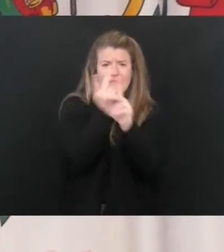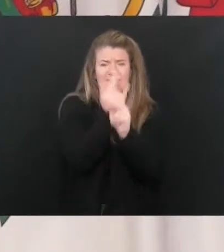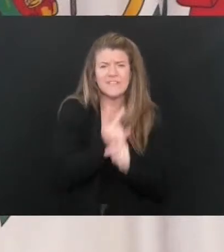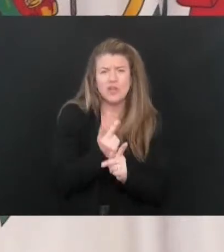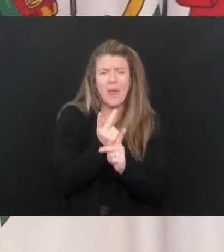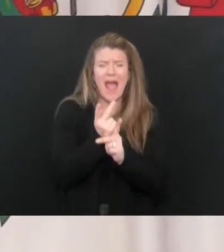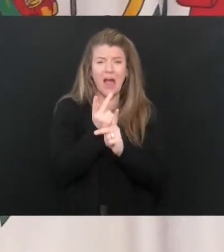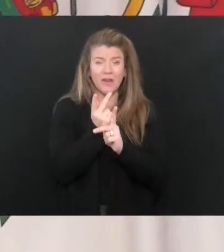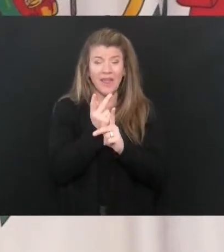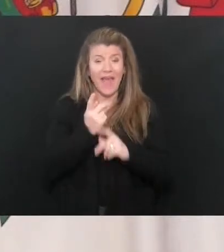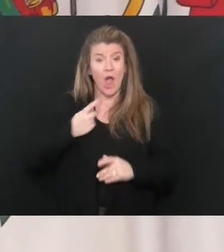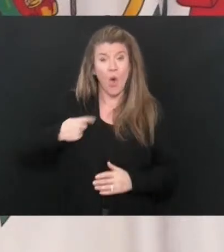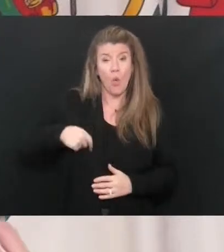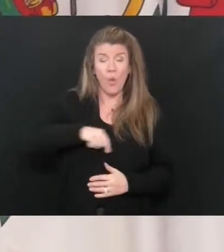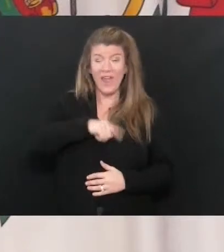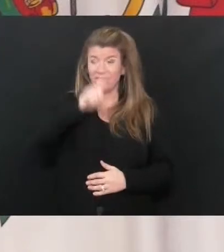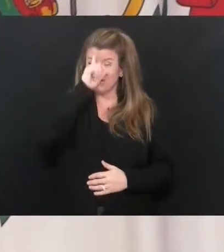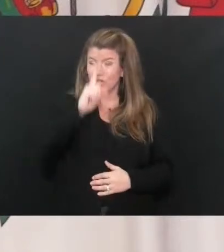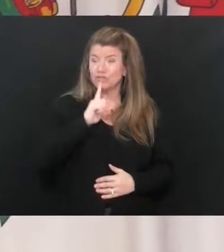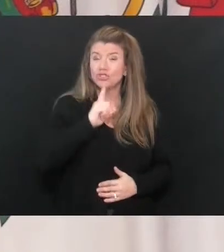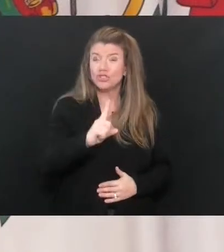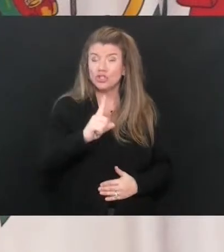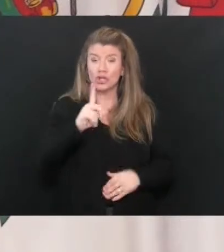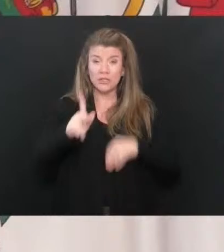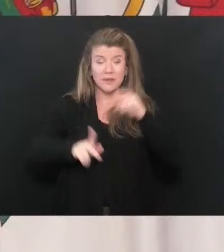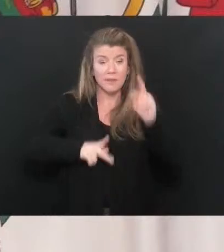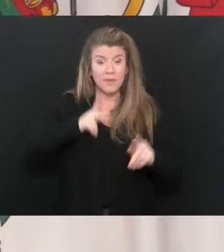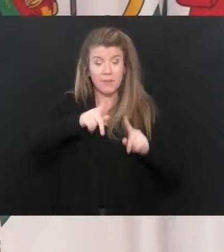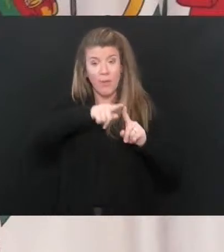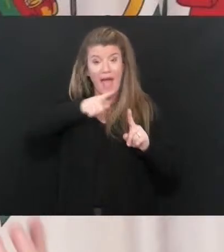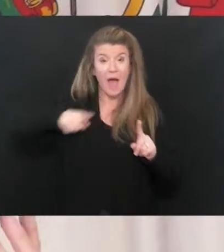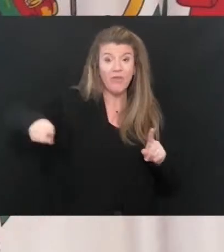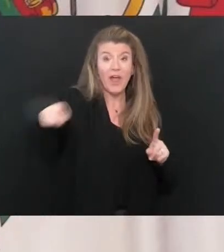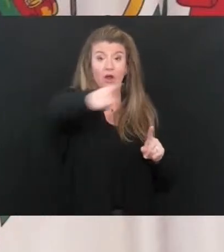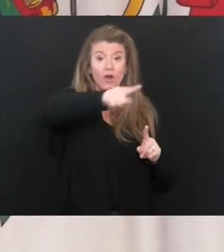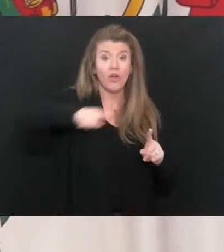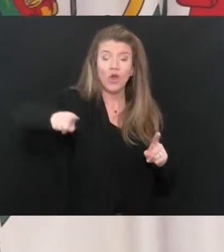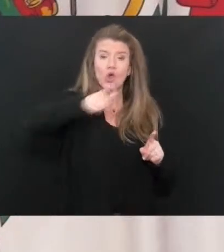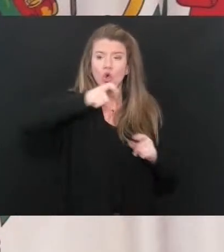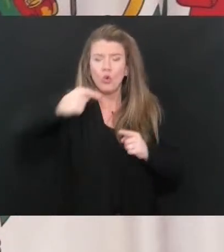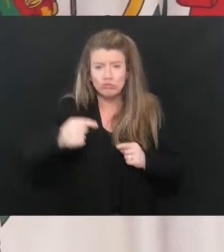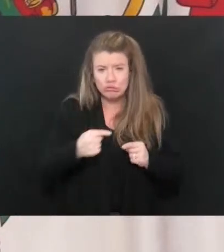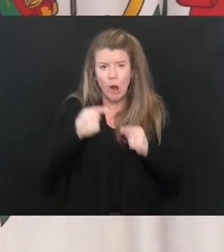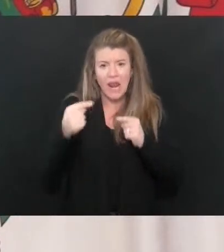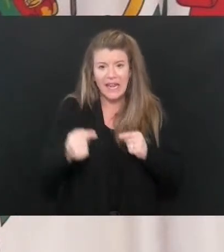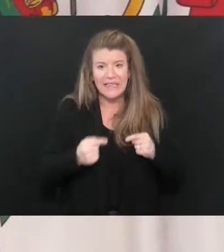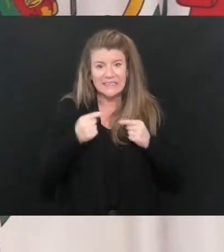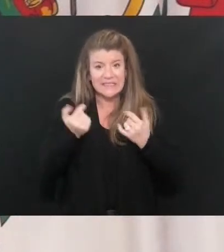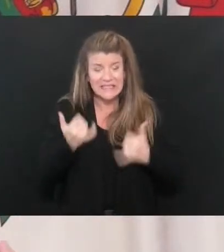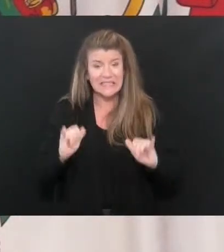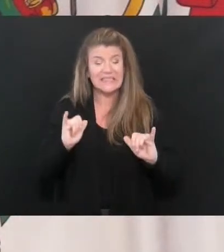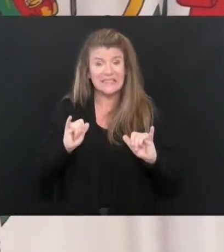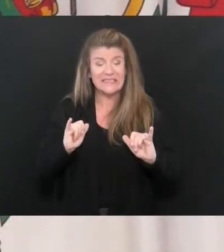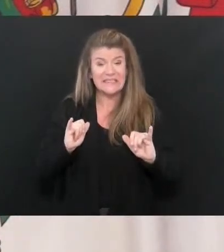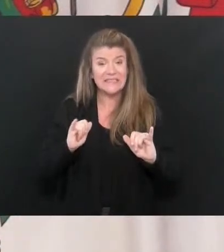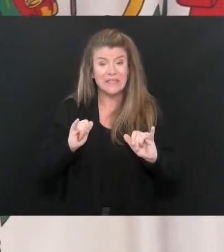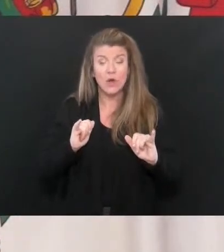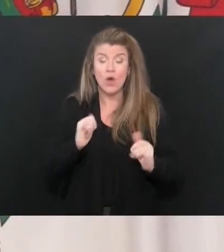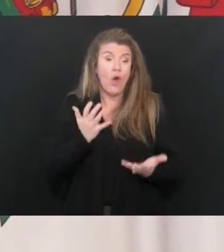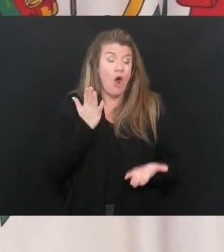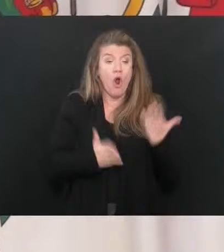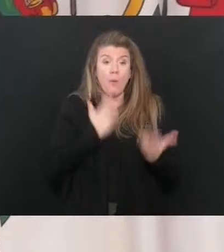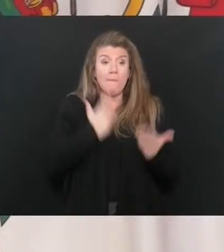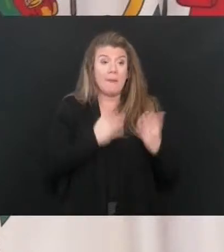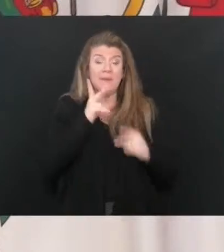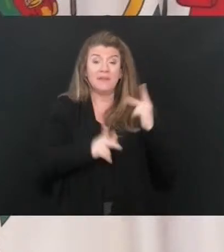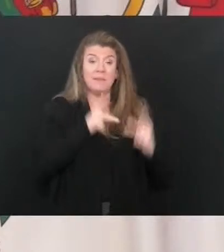really sure that the folks that are out there that are struggling a little bit, or maybe the folks out